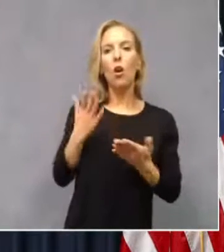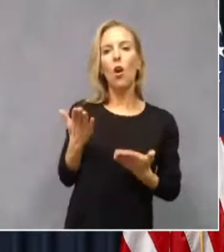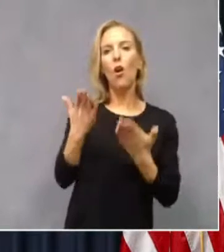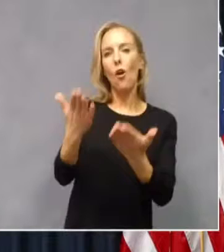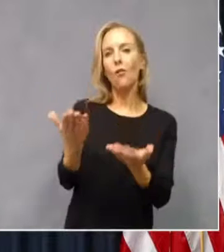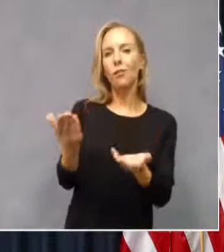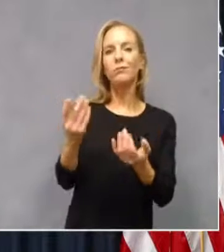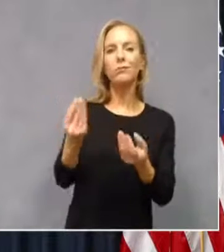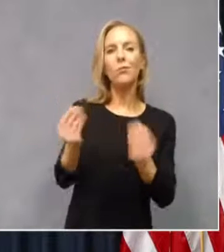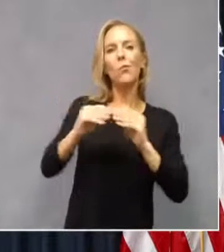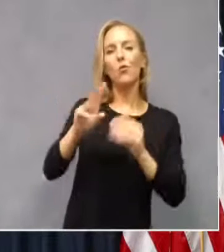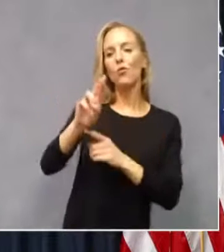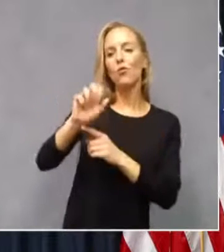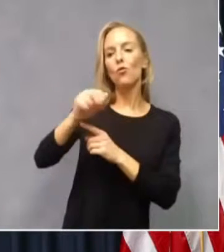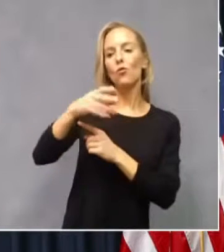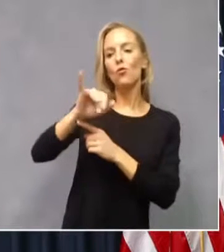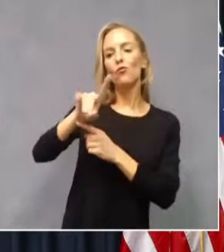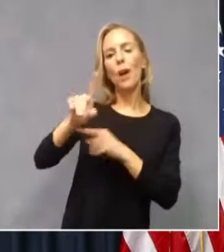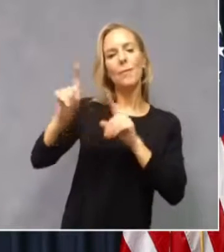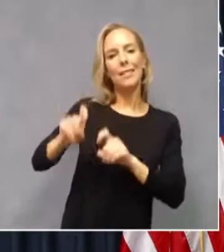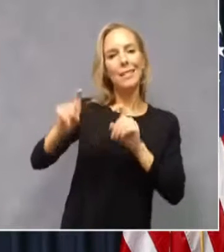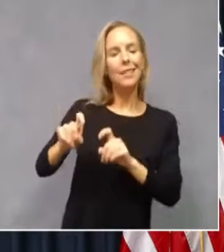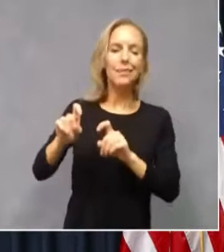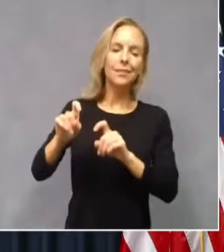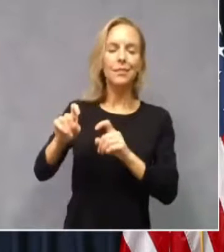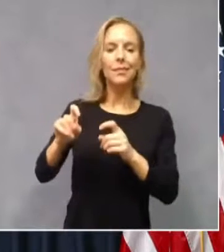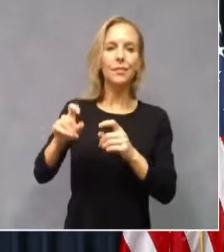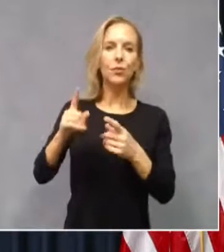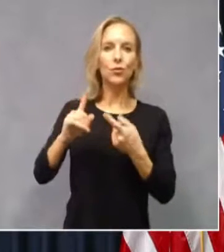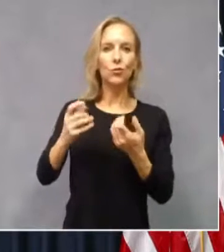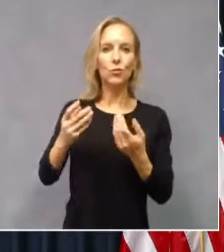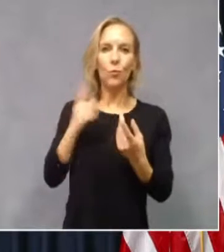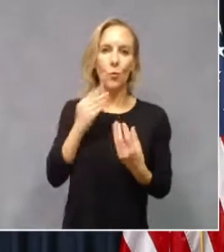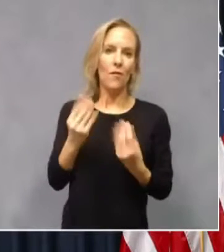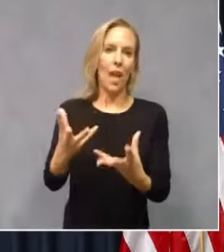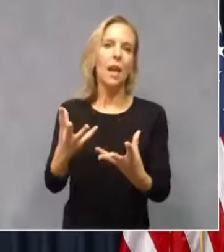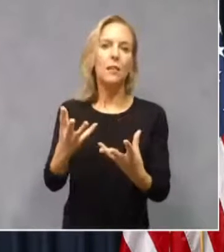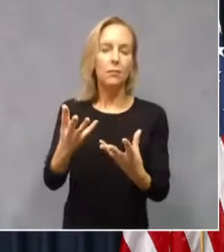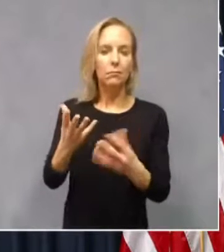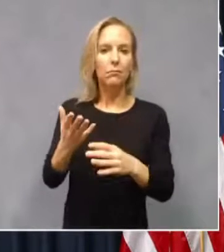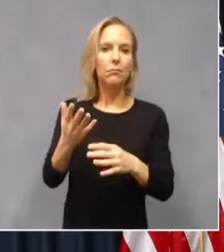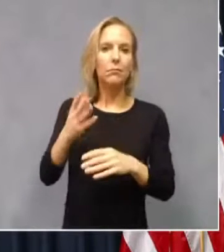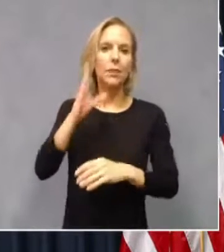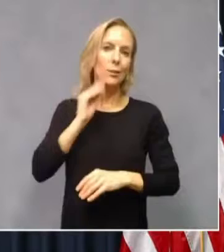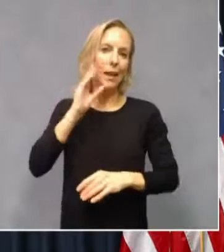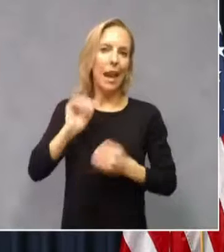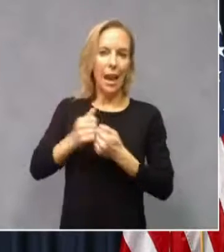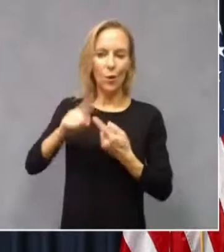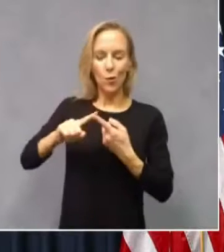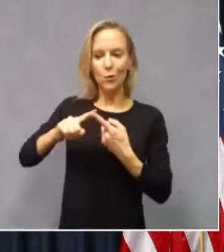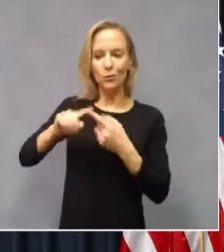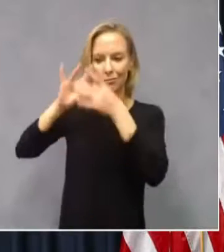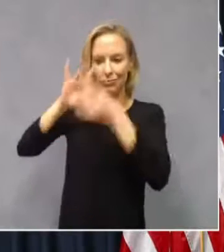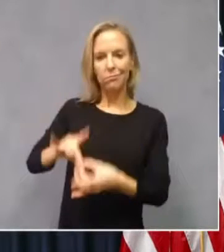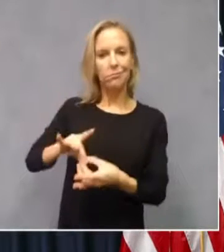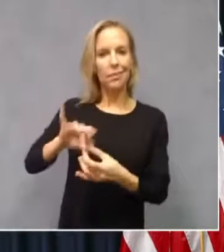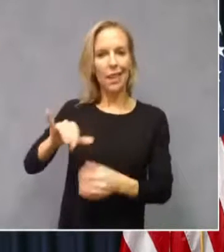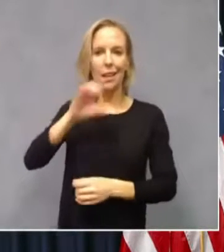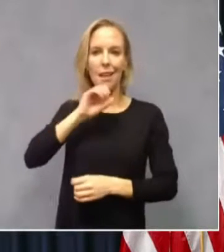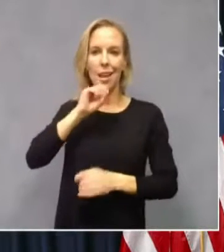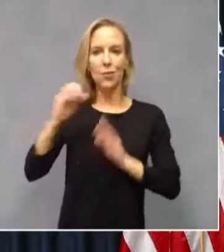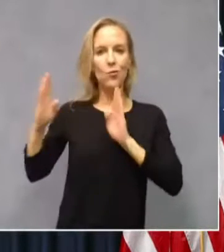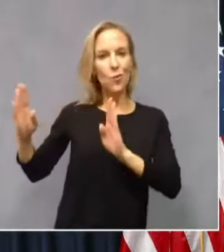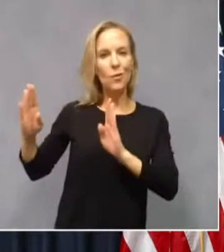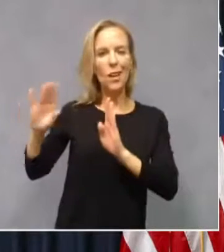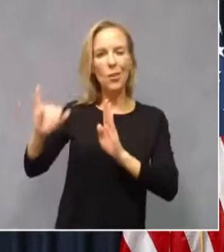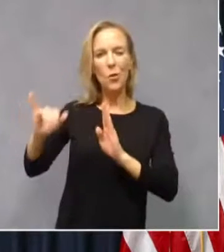ways trying to create an experience around it could help. And so those are ideas that we're looking at and we need to flesh